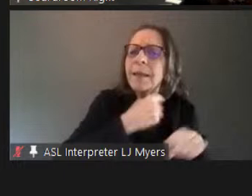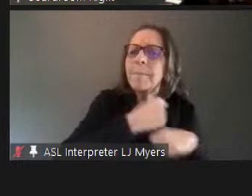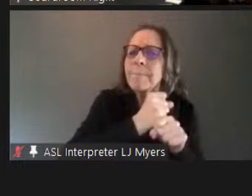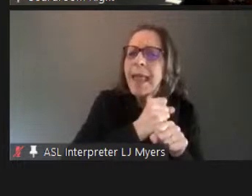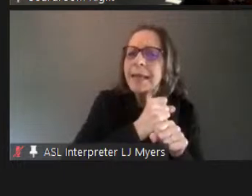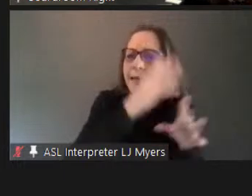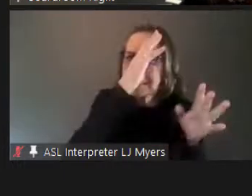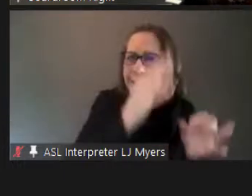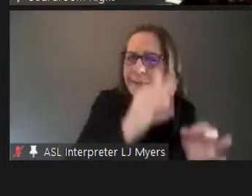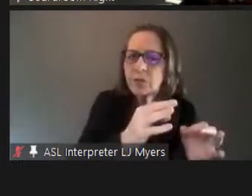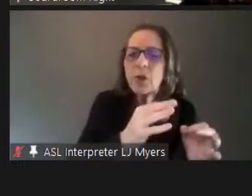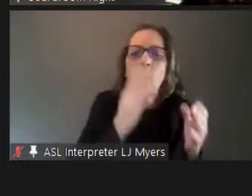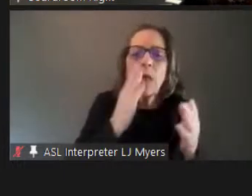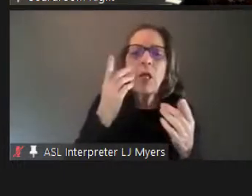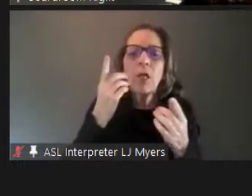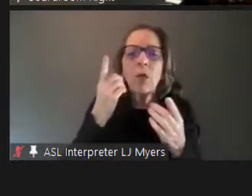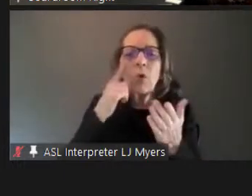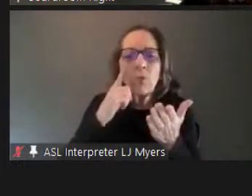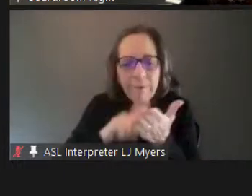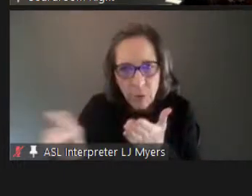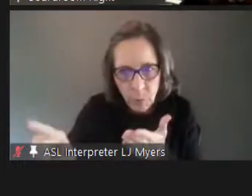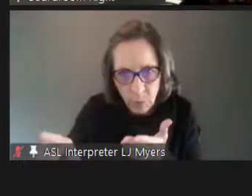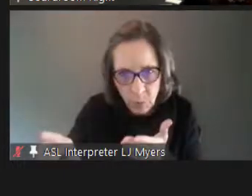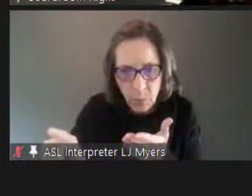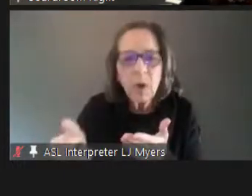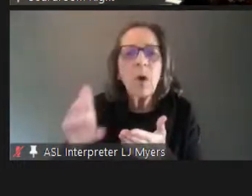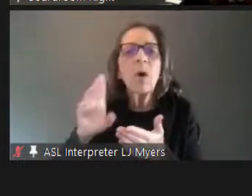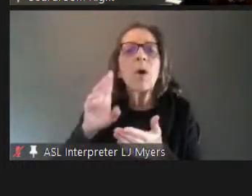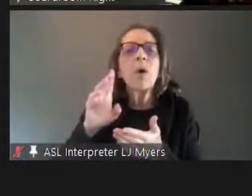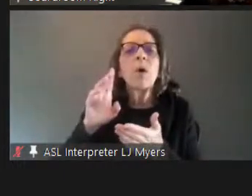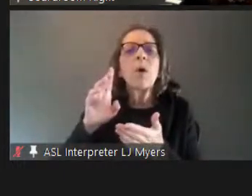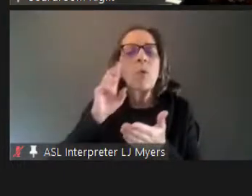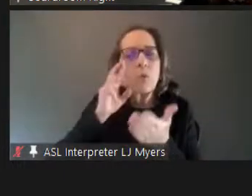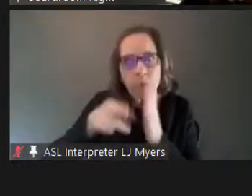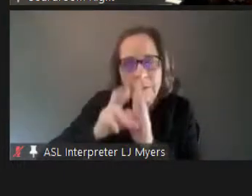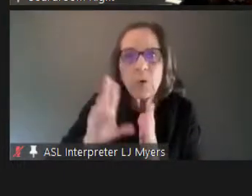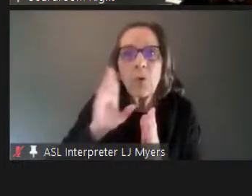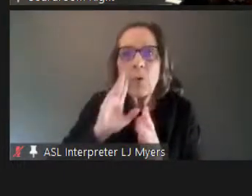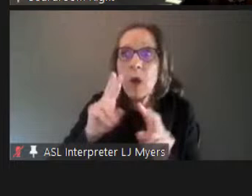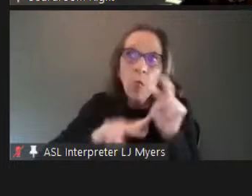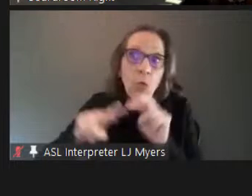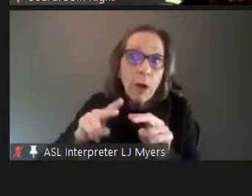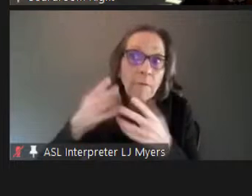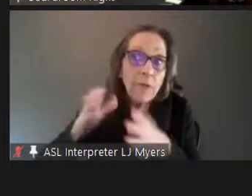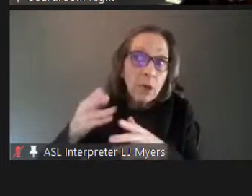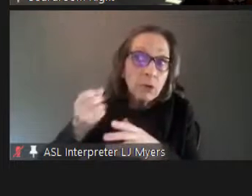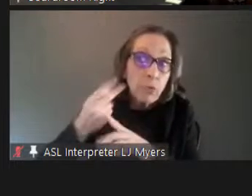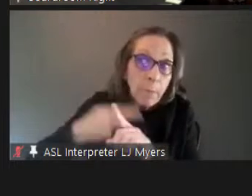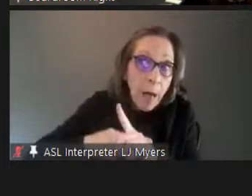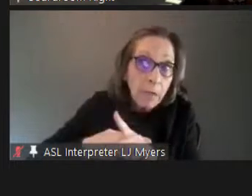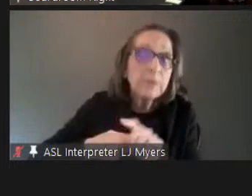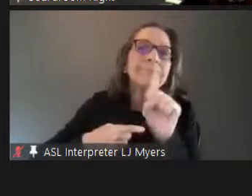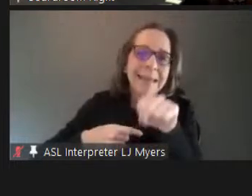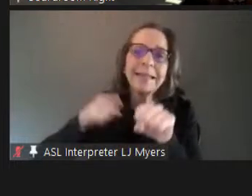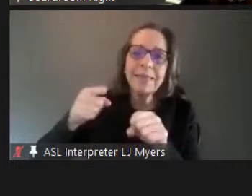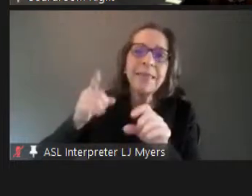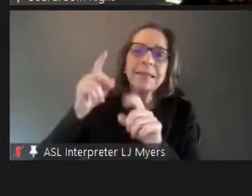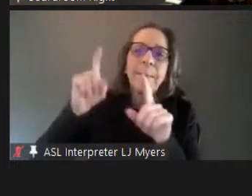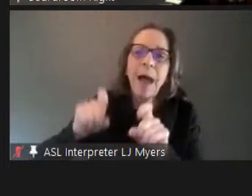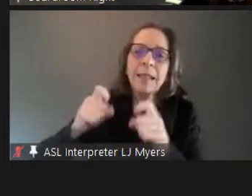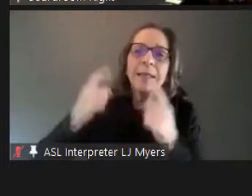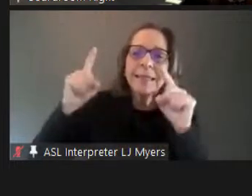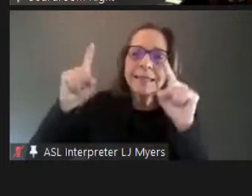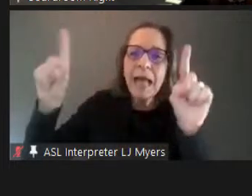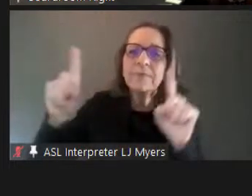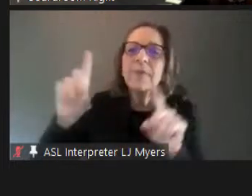the effectiveness of the pilot. So they will take a look at the end of 12 months or however long we say and say, yes, this pilot was successful. It did achieve